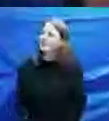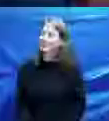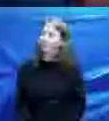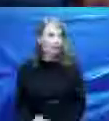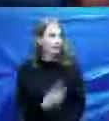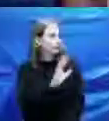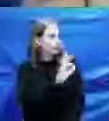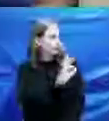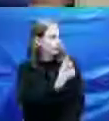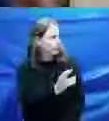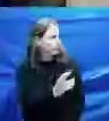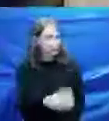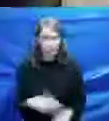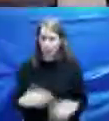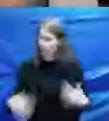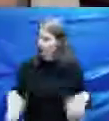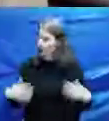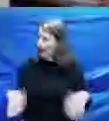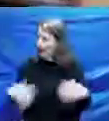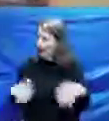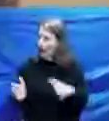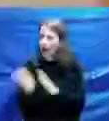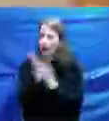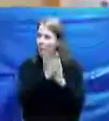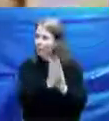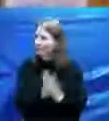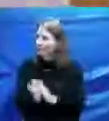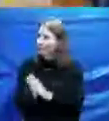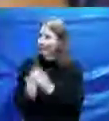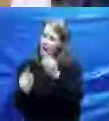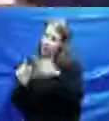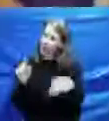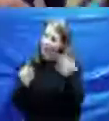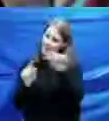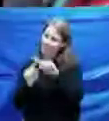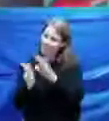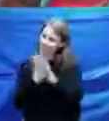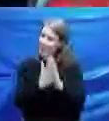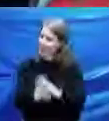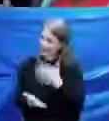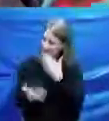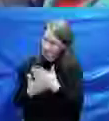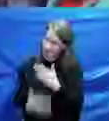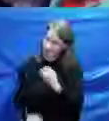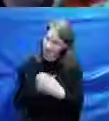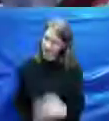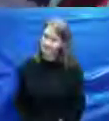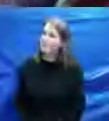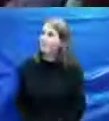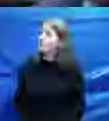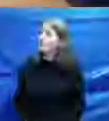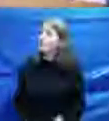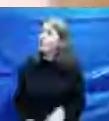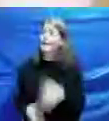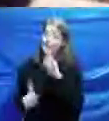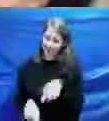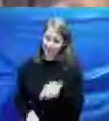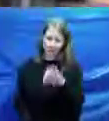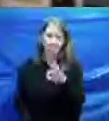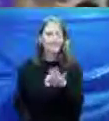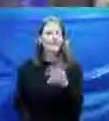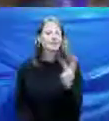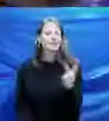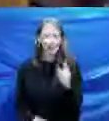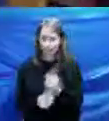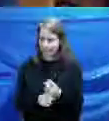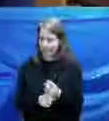96. Ooh. Can we give him a round of applause? A round of applause. I feel like he deserves a round of applause for that. That was excellent. Yes, 96.